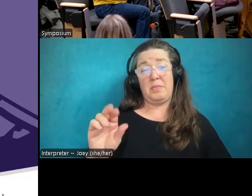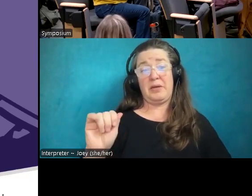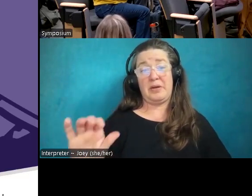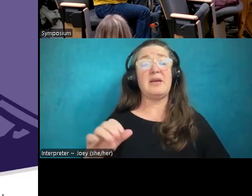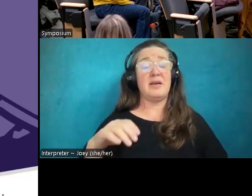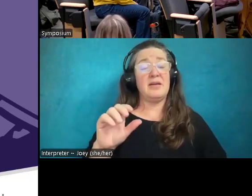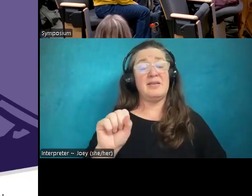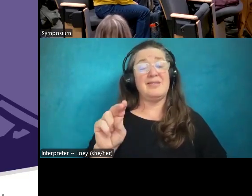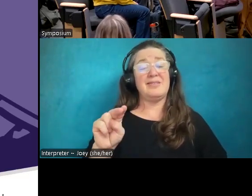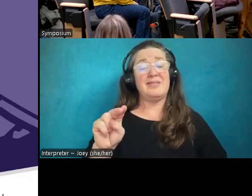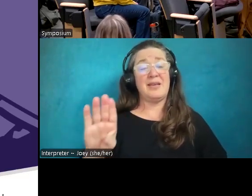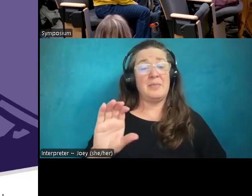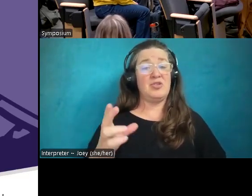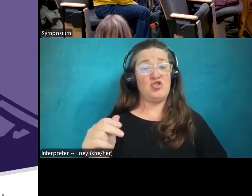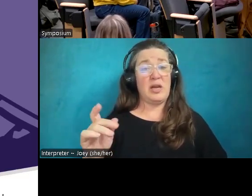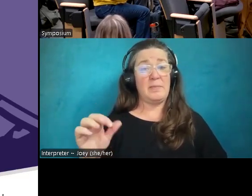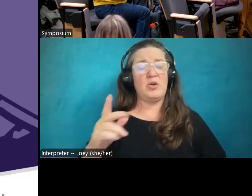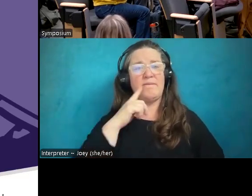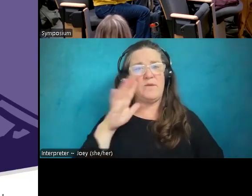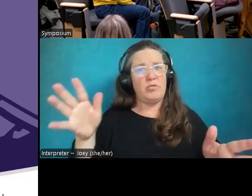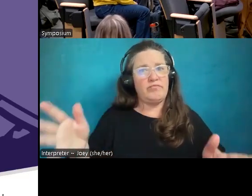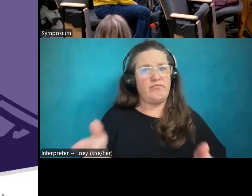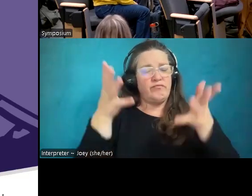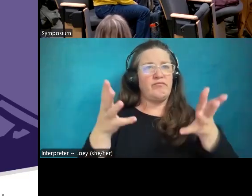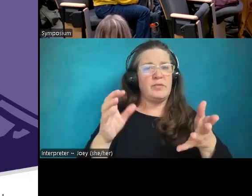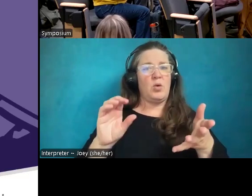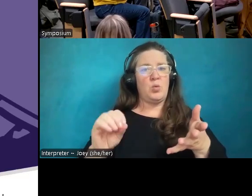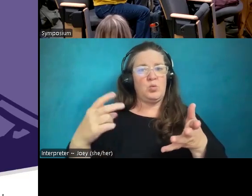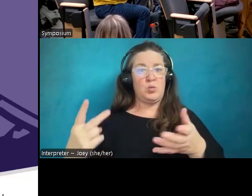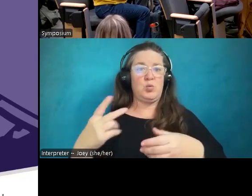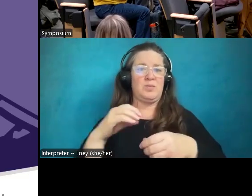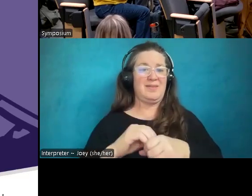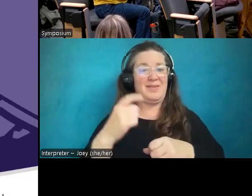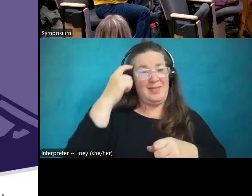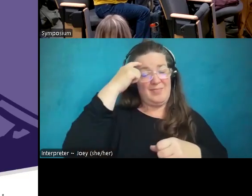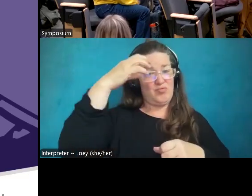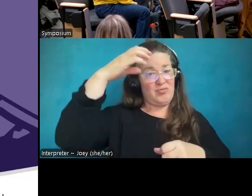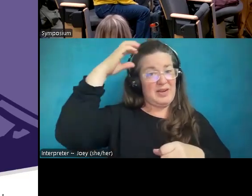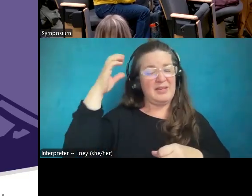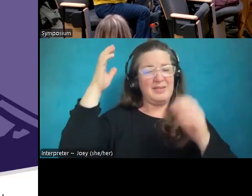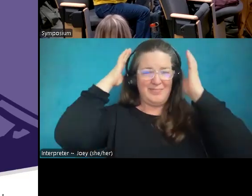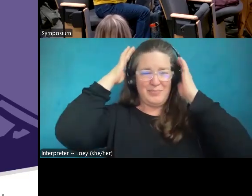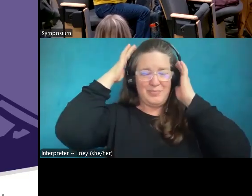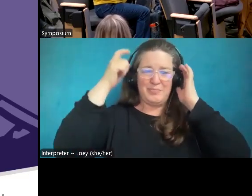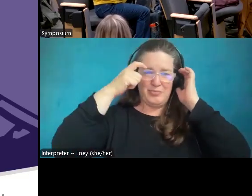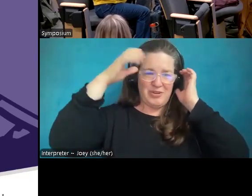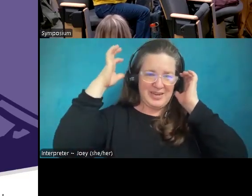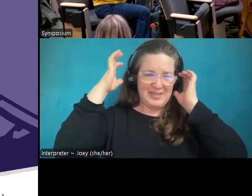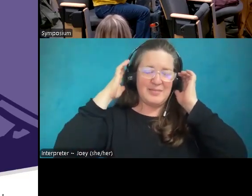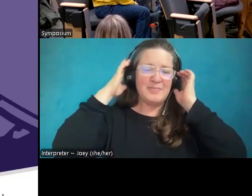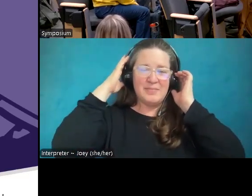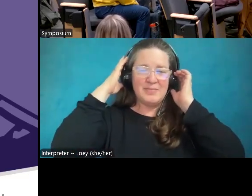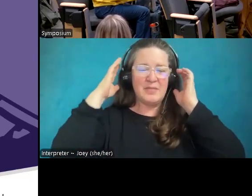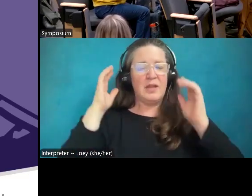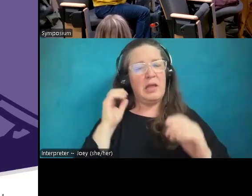in oxygenation of the brain, or just oxygen supplemental therapy, the 20-minute therapeutic 2-liter dose, especially if somebody had